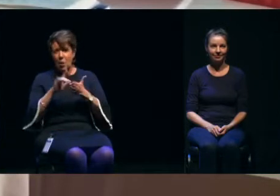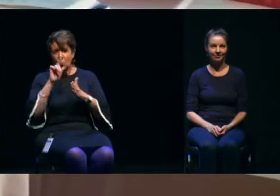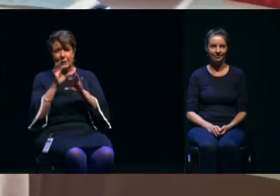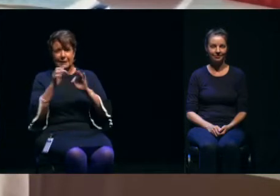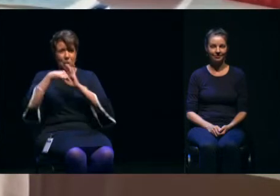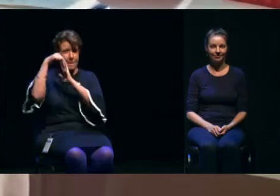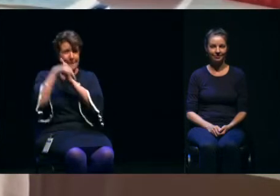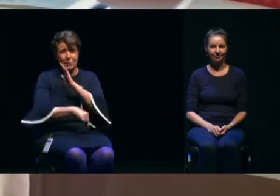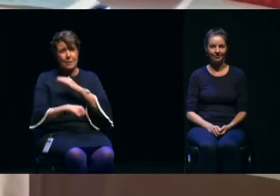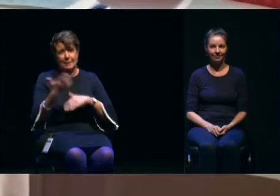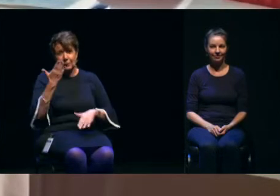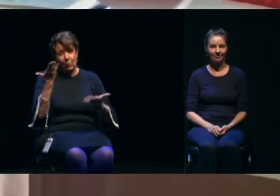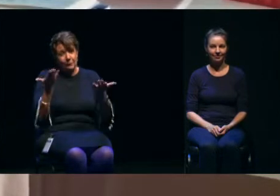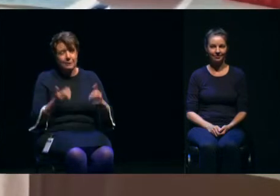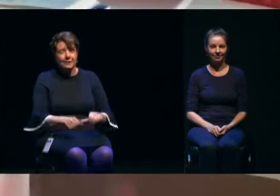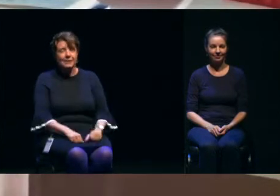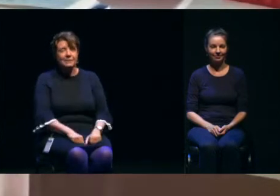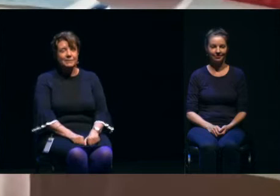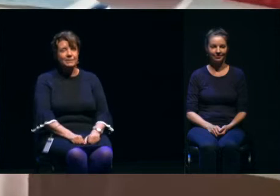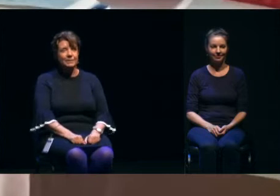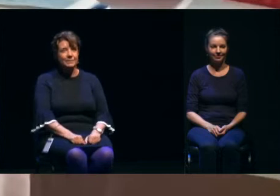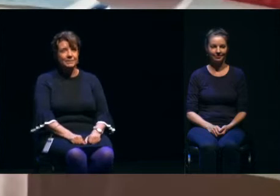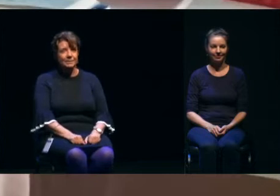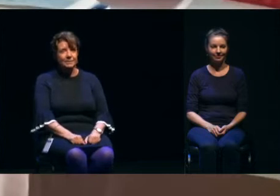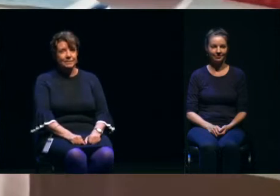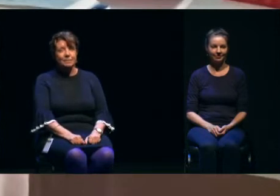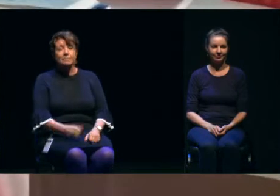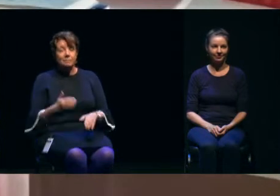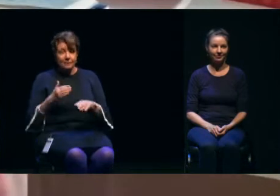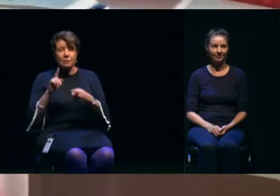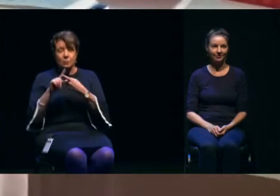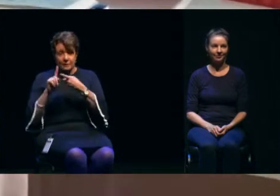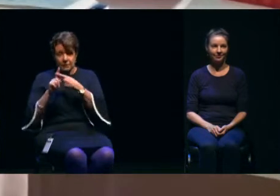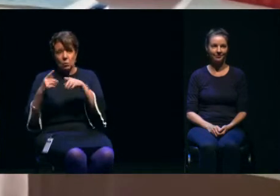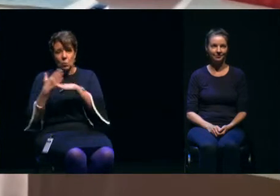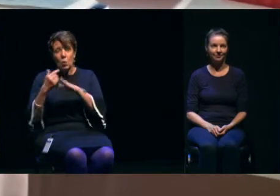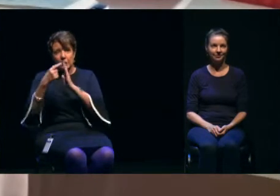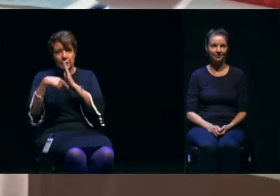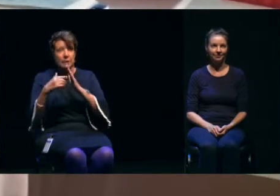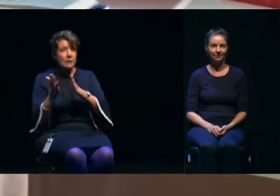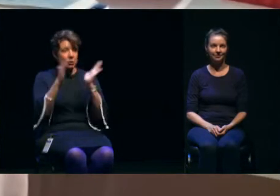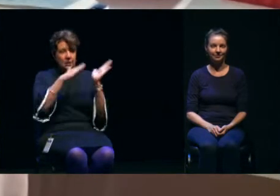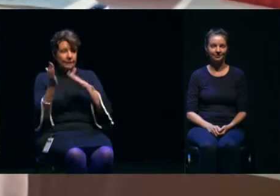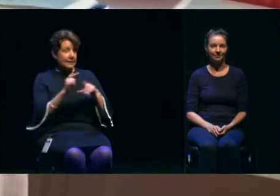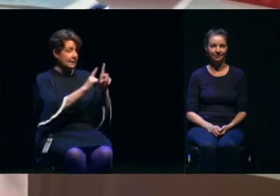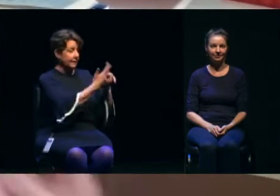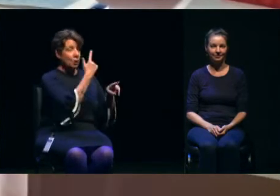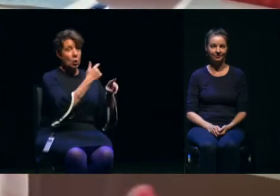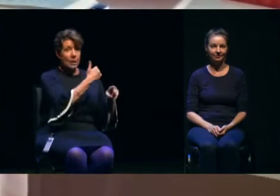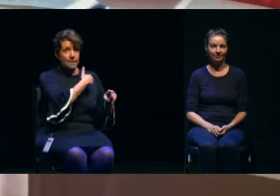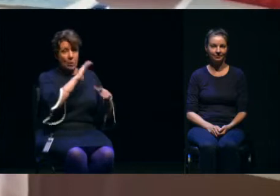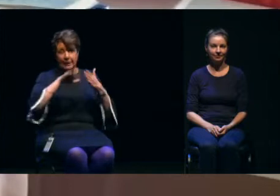bankrupt. And then while working in the magazine, I worked two shifts from 7 o'clock in the morning